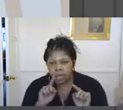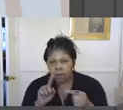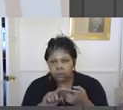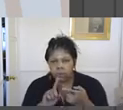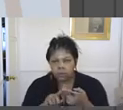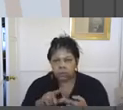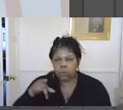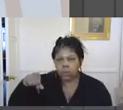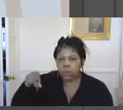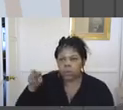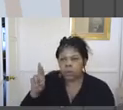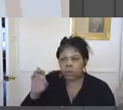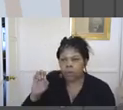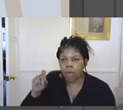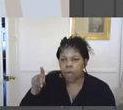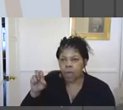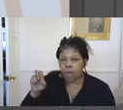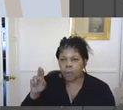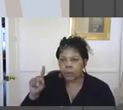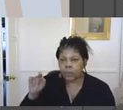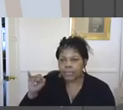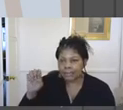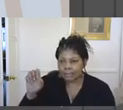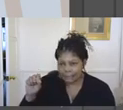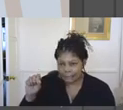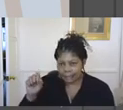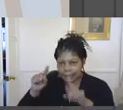panel, and then I can select here